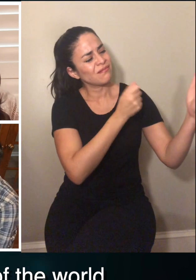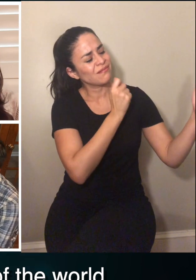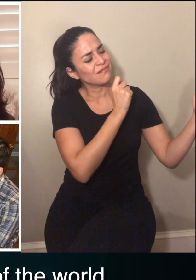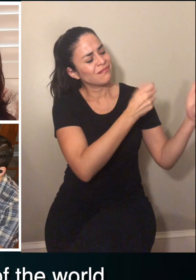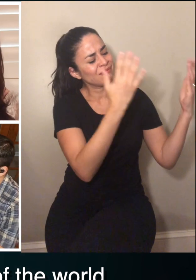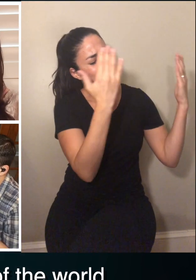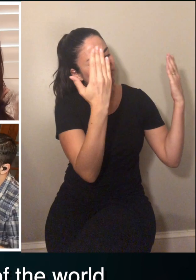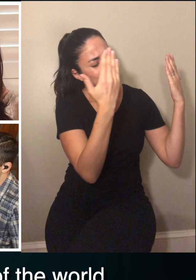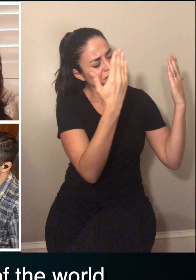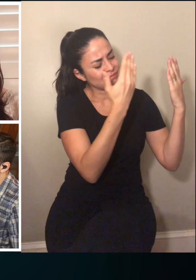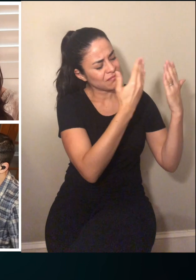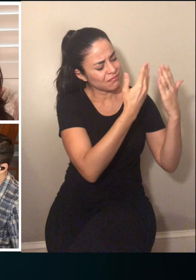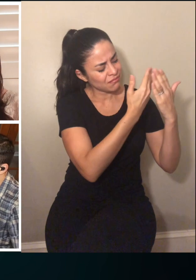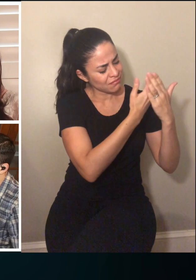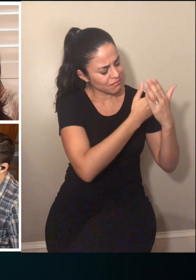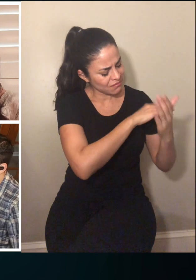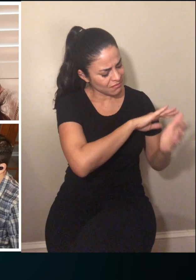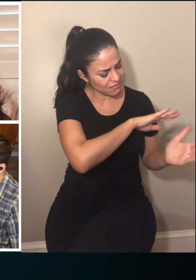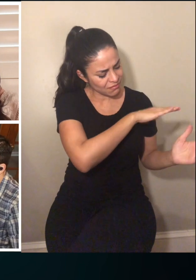to die.